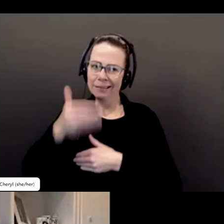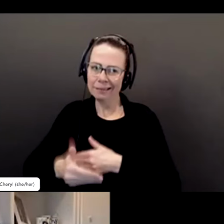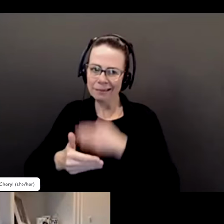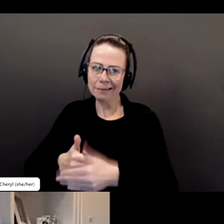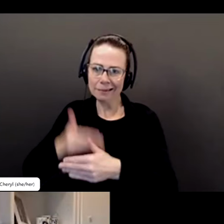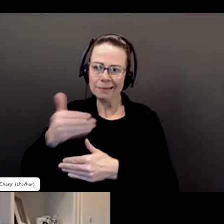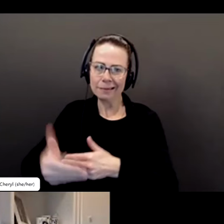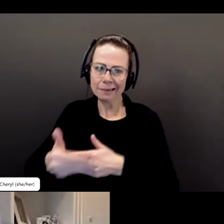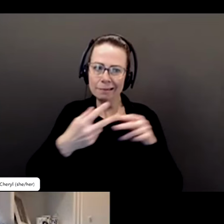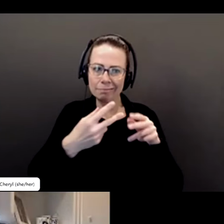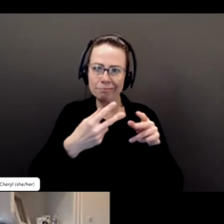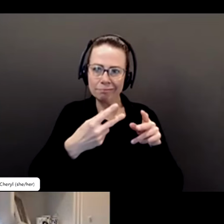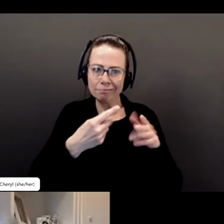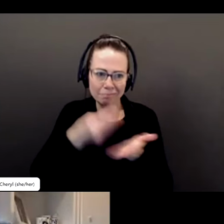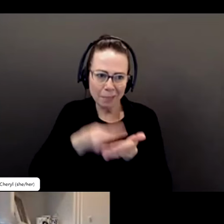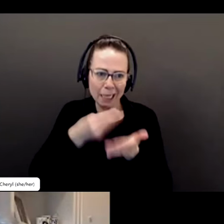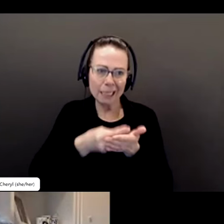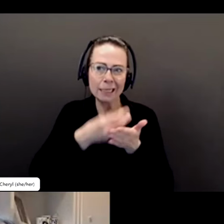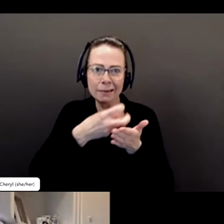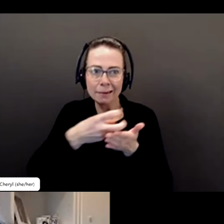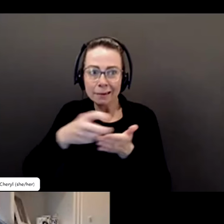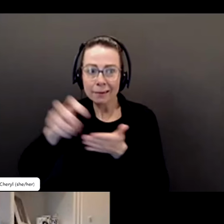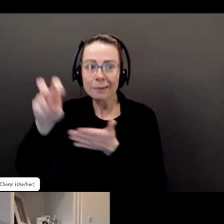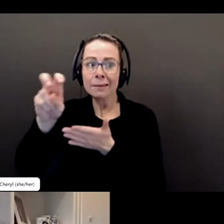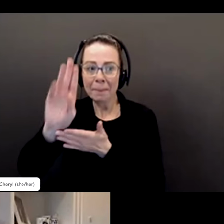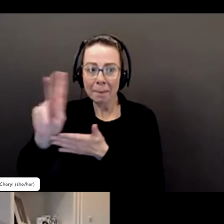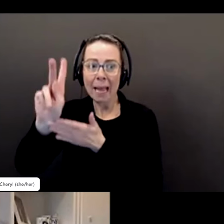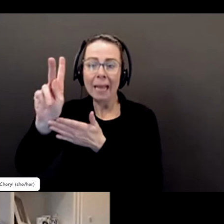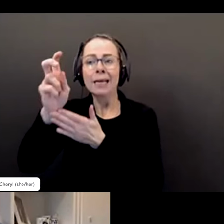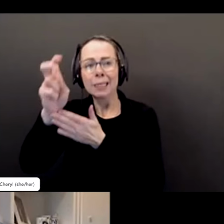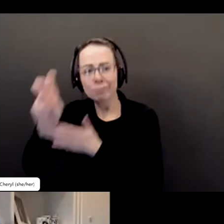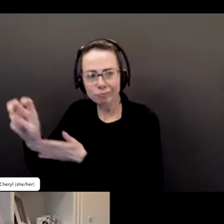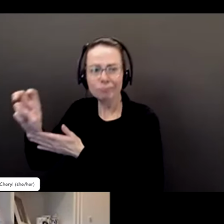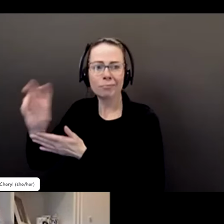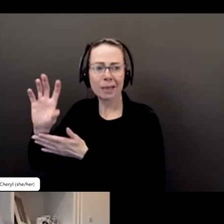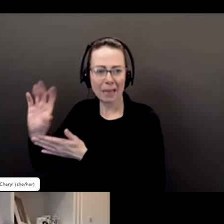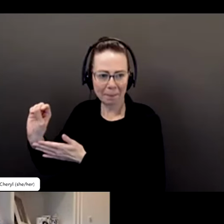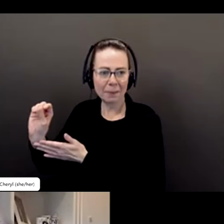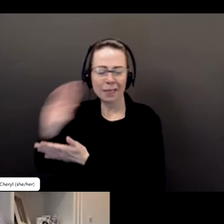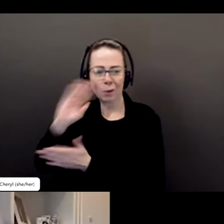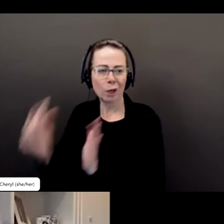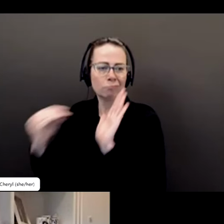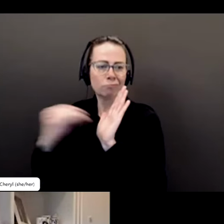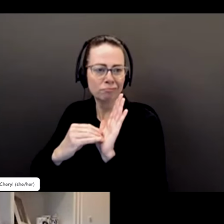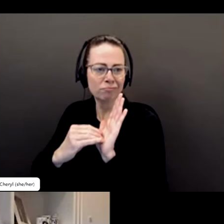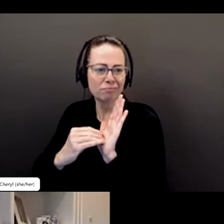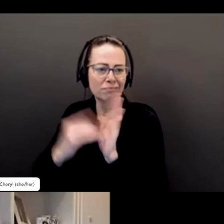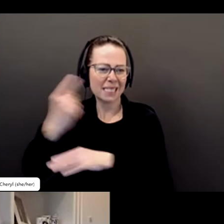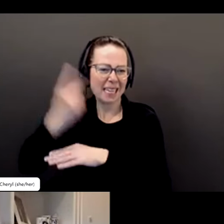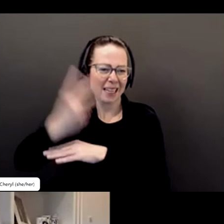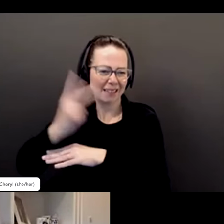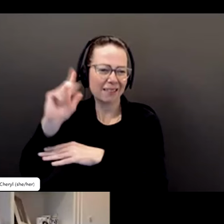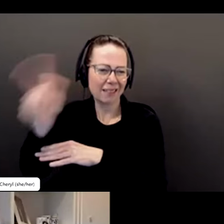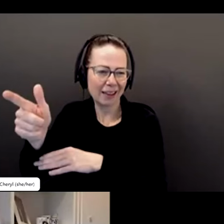wanted to throw that in just to check. Yeah. It will say at the top when that transaction is actually going to occur. Yeah, and I've had some that